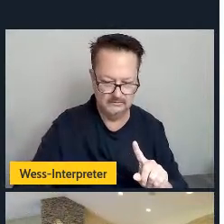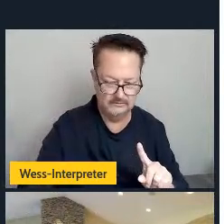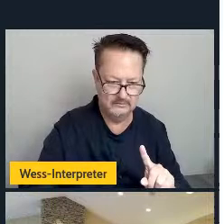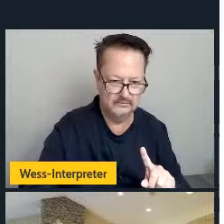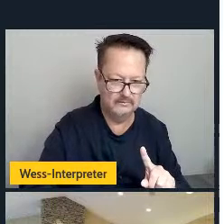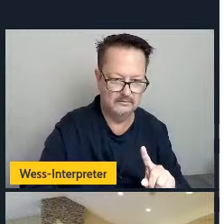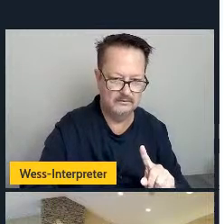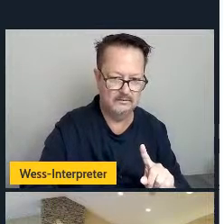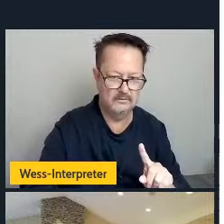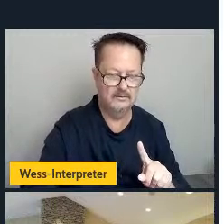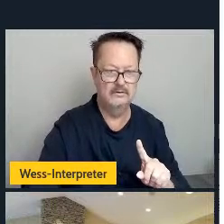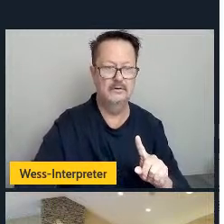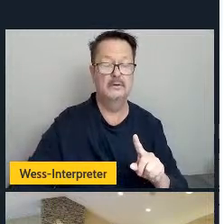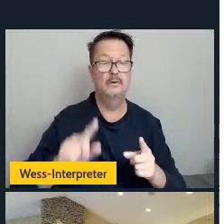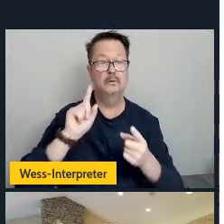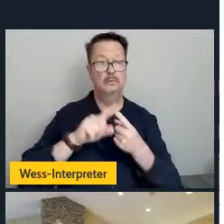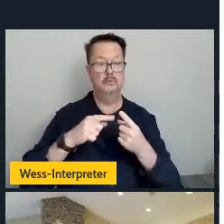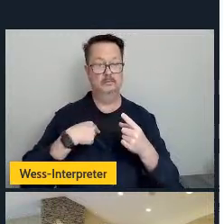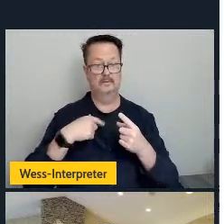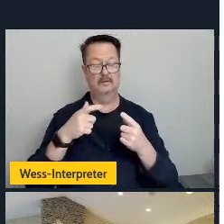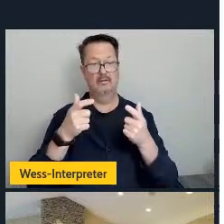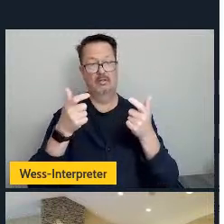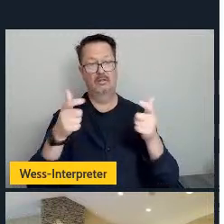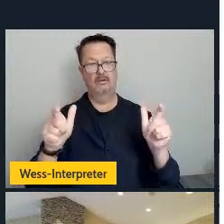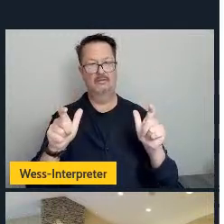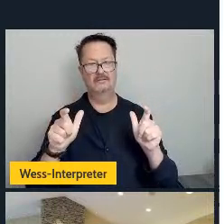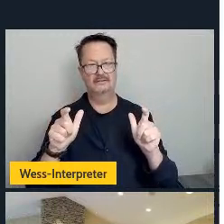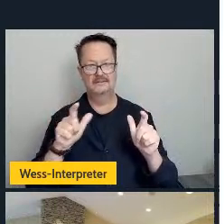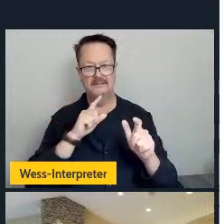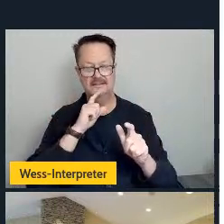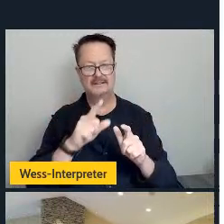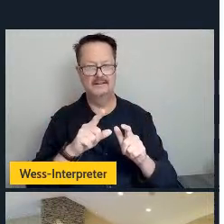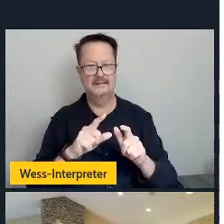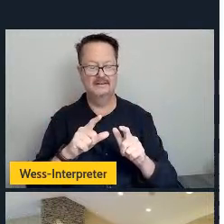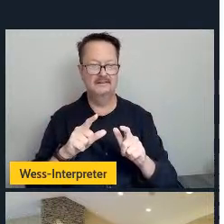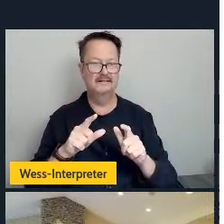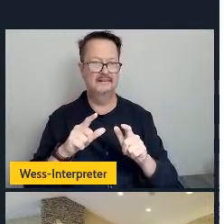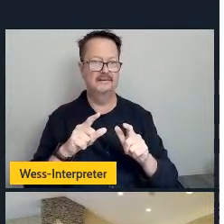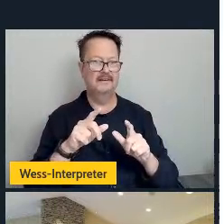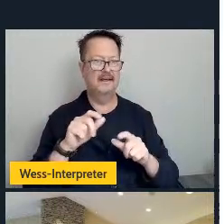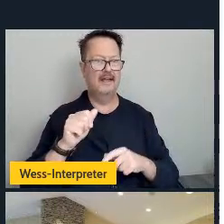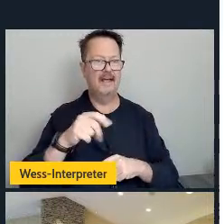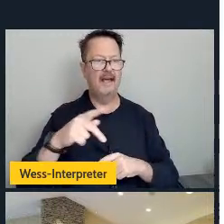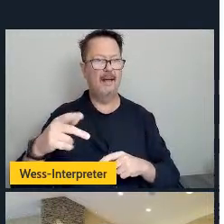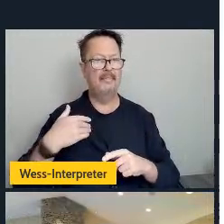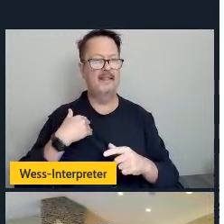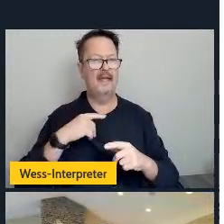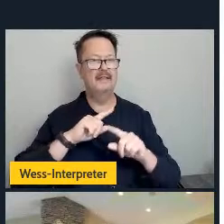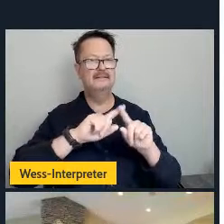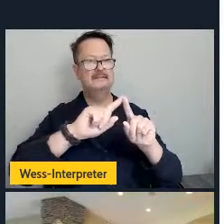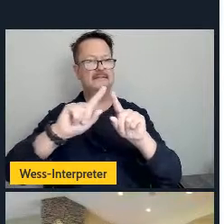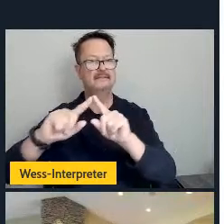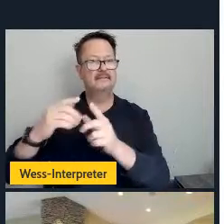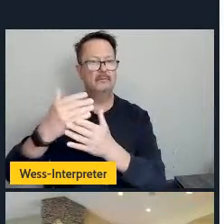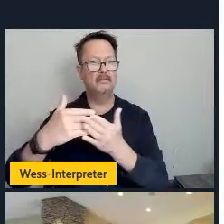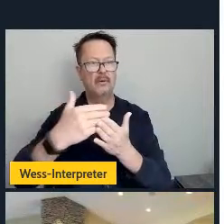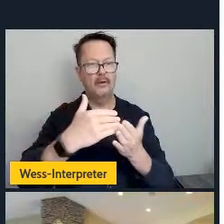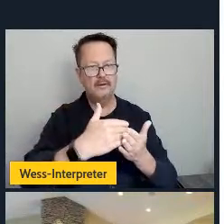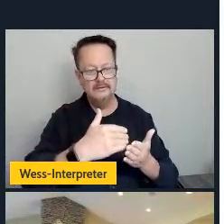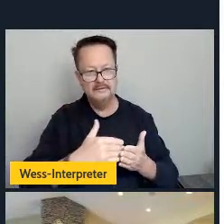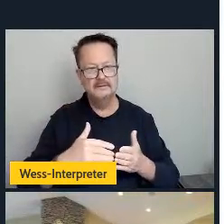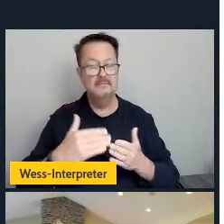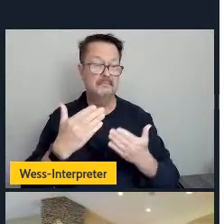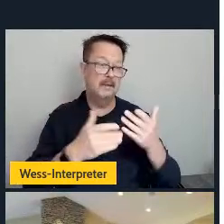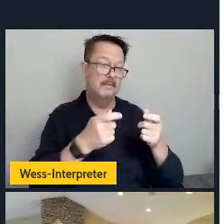mean? So to me, large is an application that composed of multiple components, potentially managed by